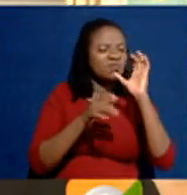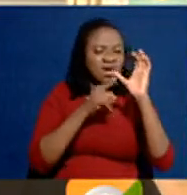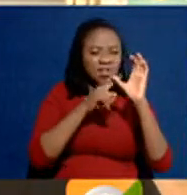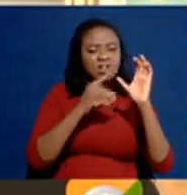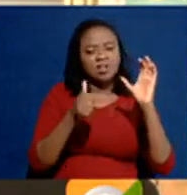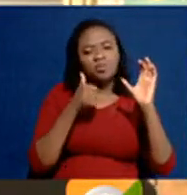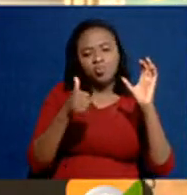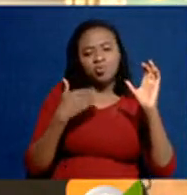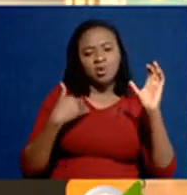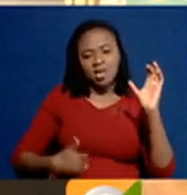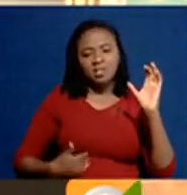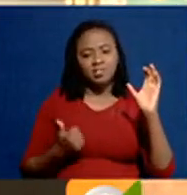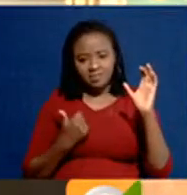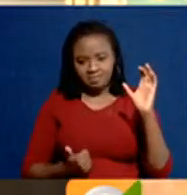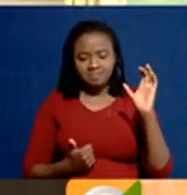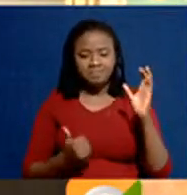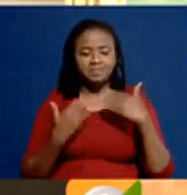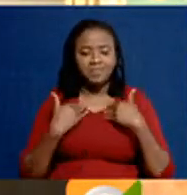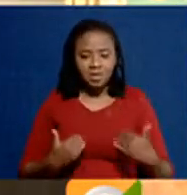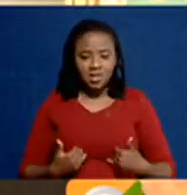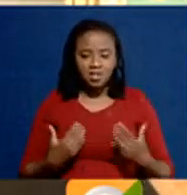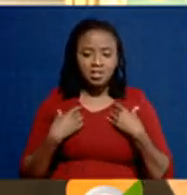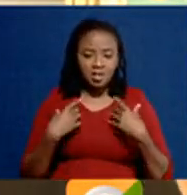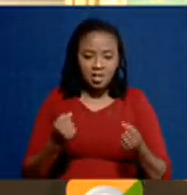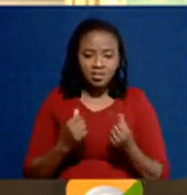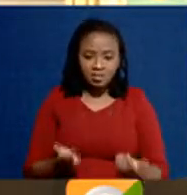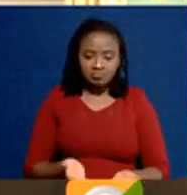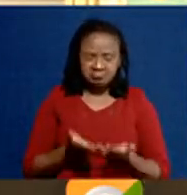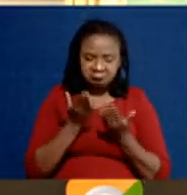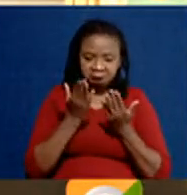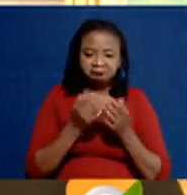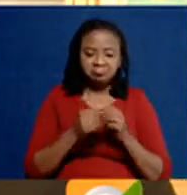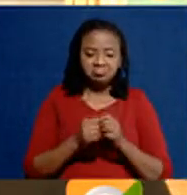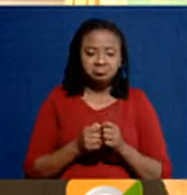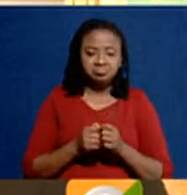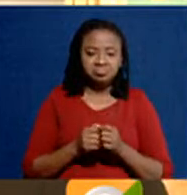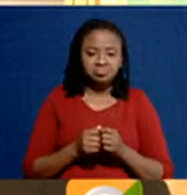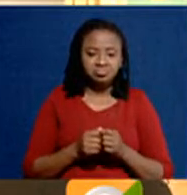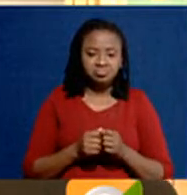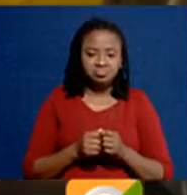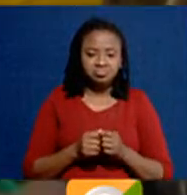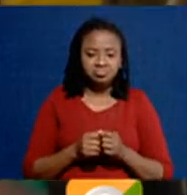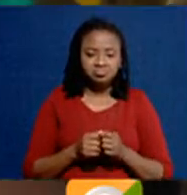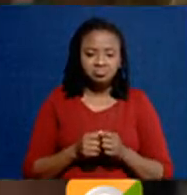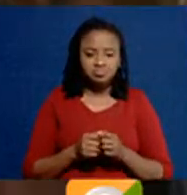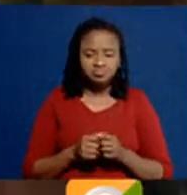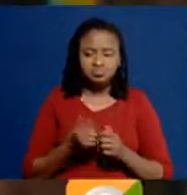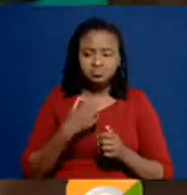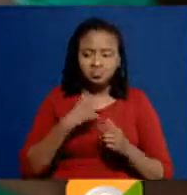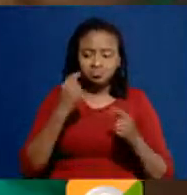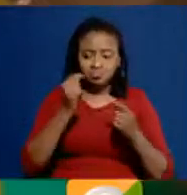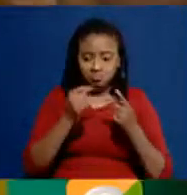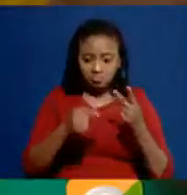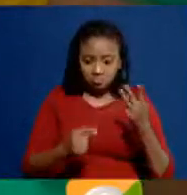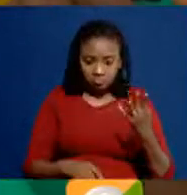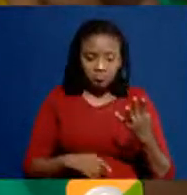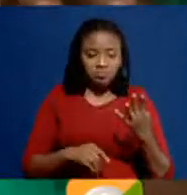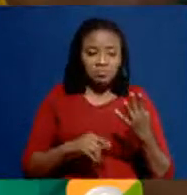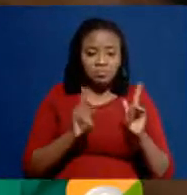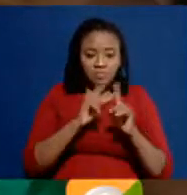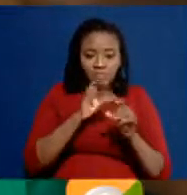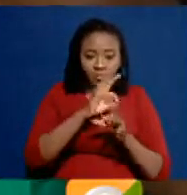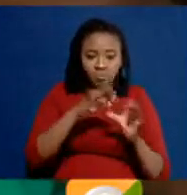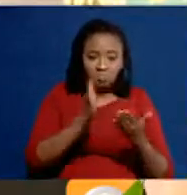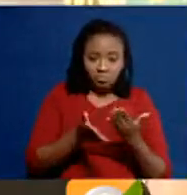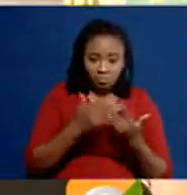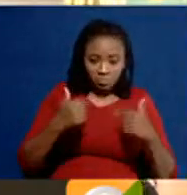antioxidants, which boosts your immunity. It has polyphenols. It has anthocyanins. Tea also can help you